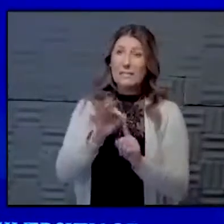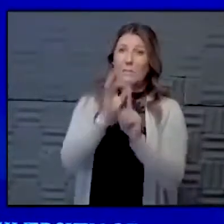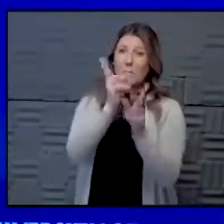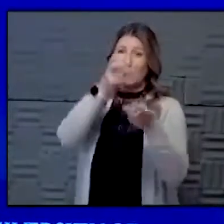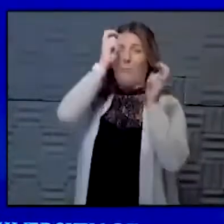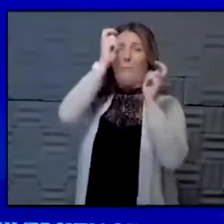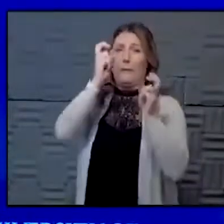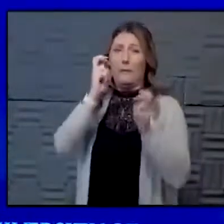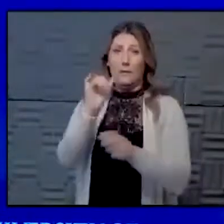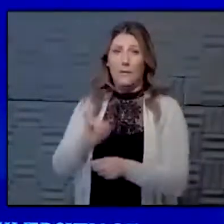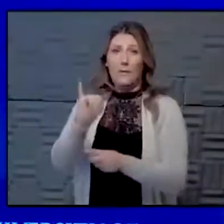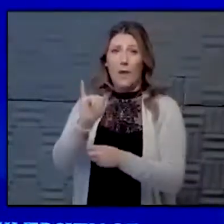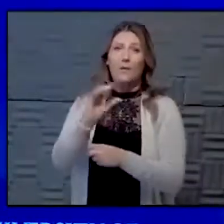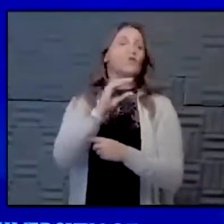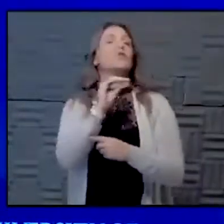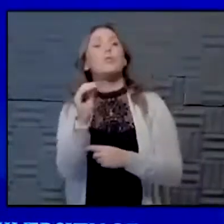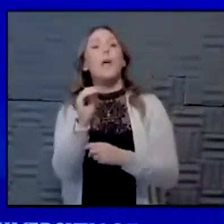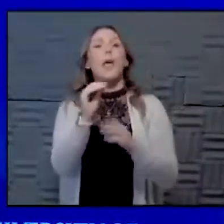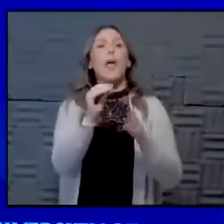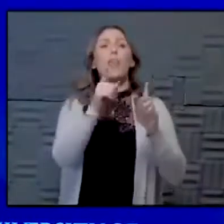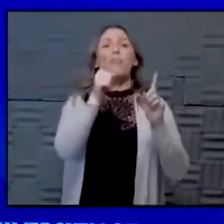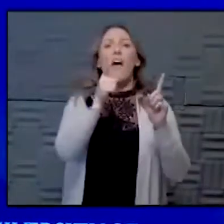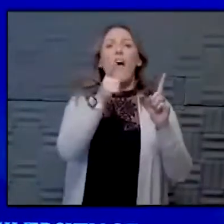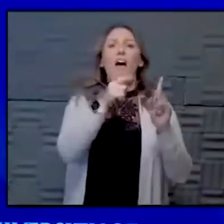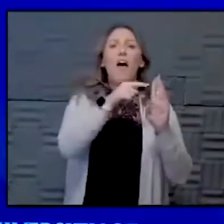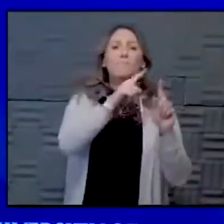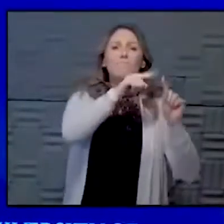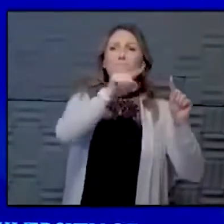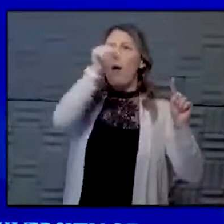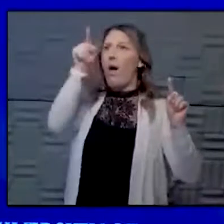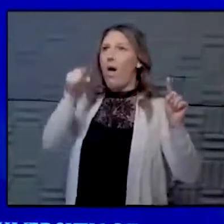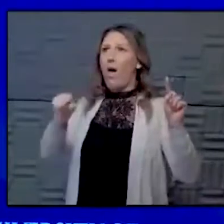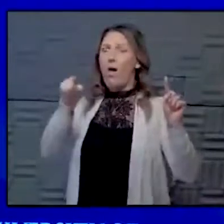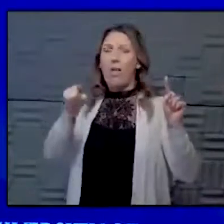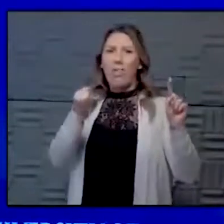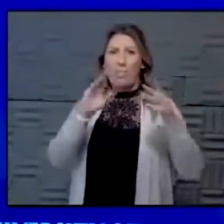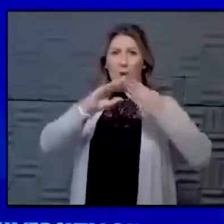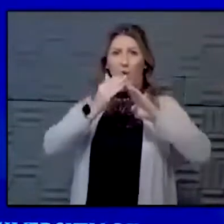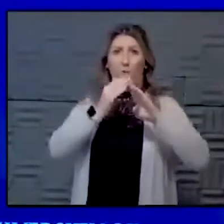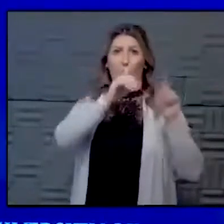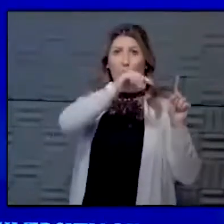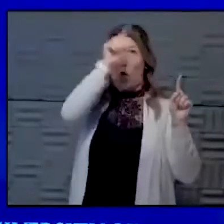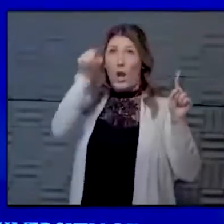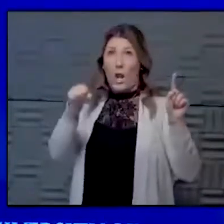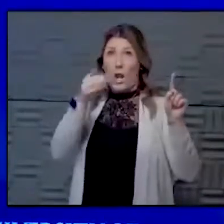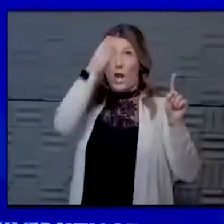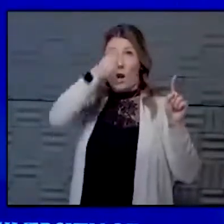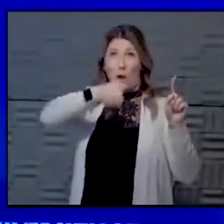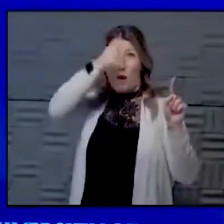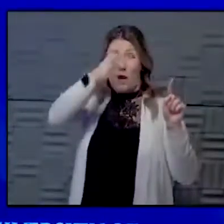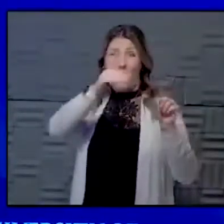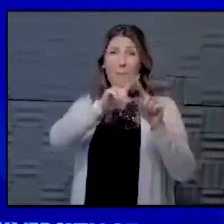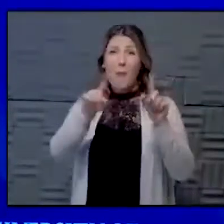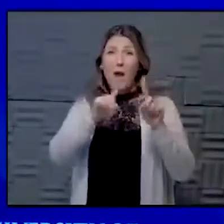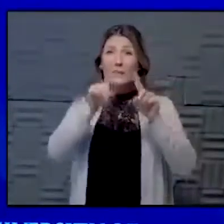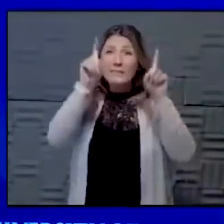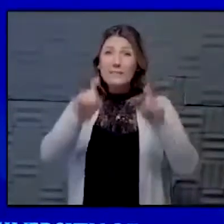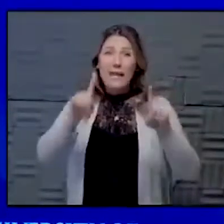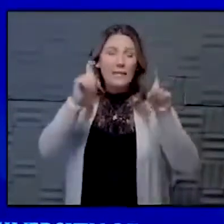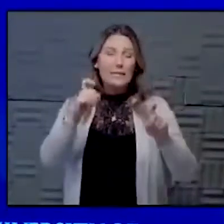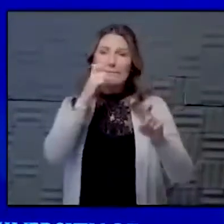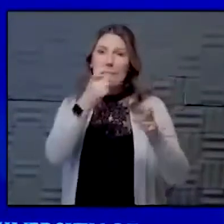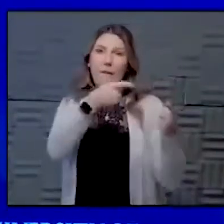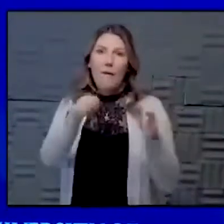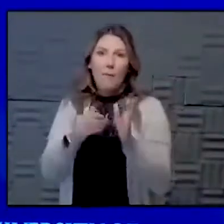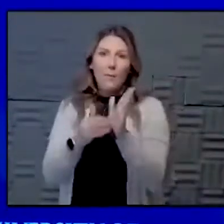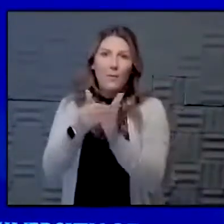bellwether of that is no longer the community rate, because it's really hard to know because testing is down so much and what the real community rate is.